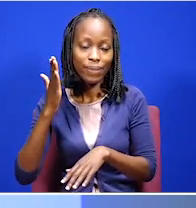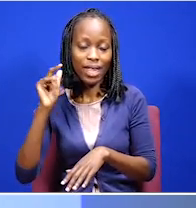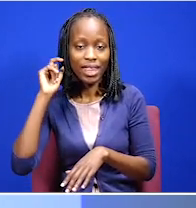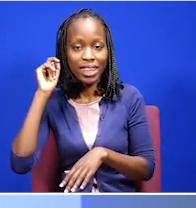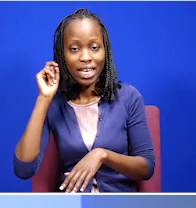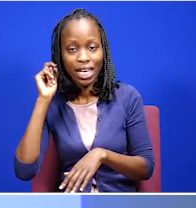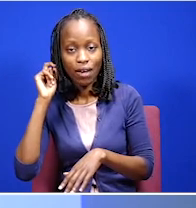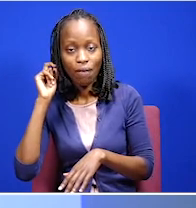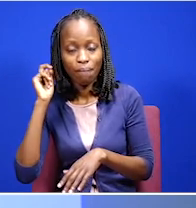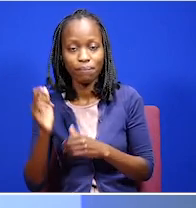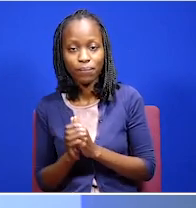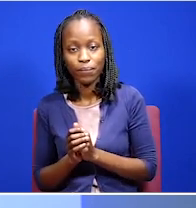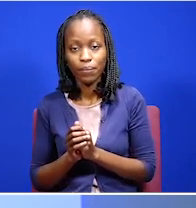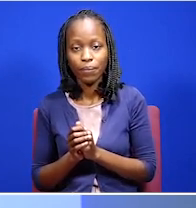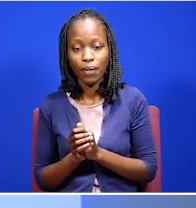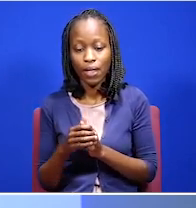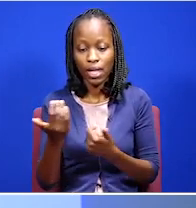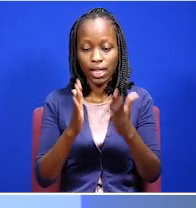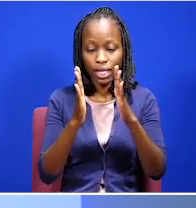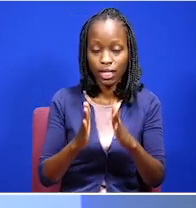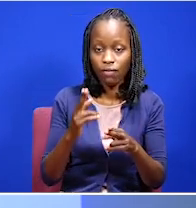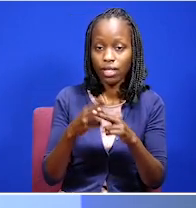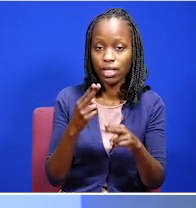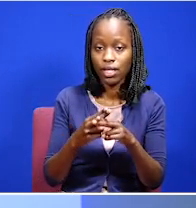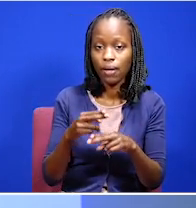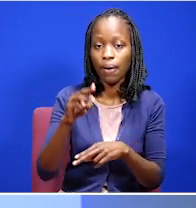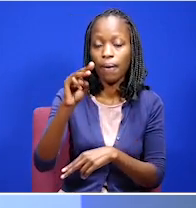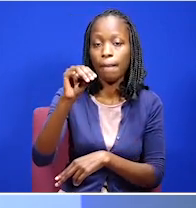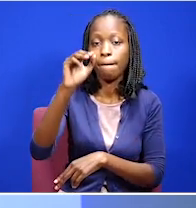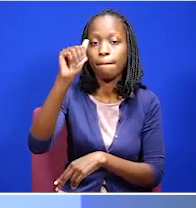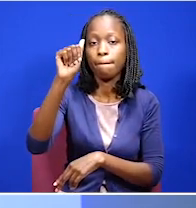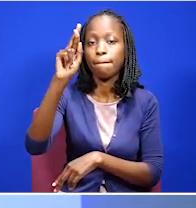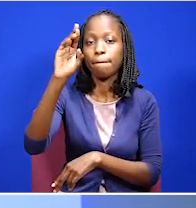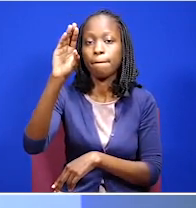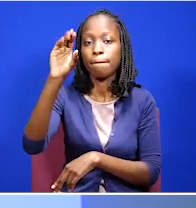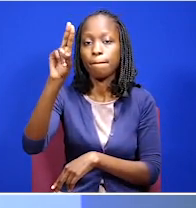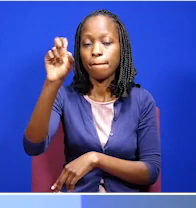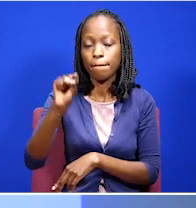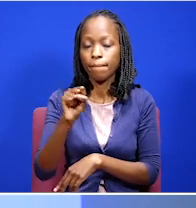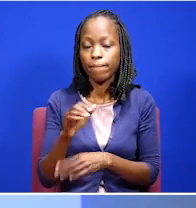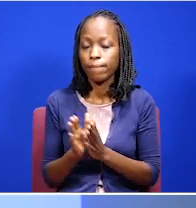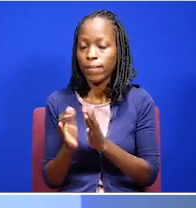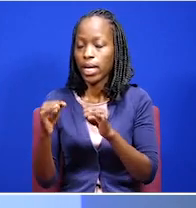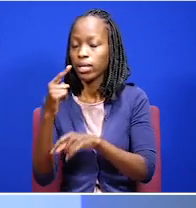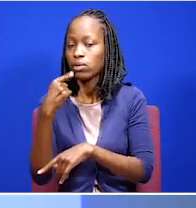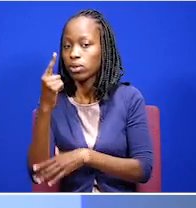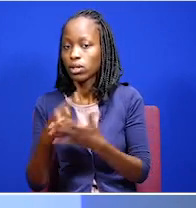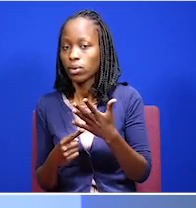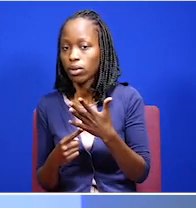the high priest's servant and cut off his right ear. The servant's name was